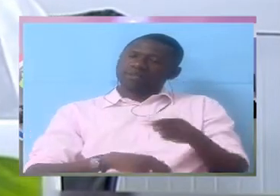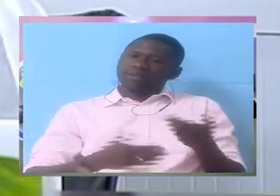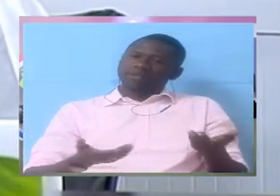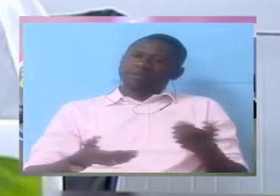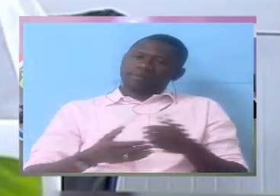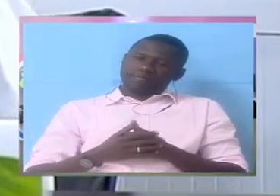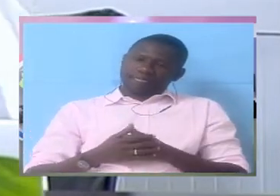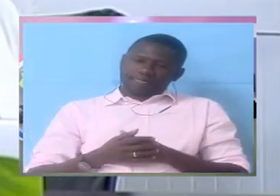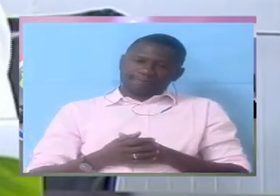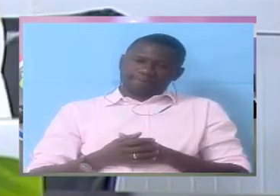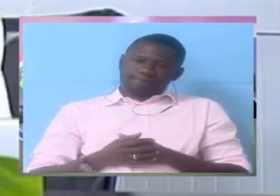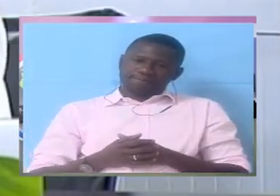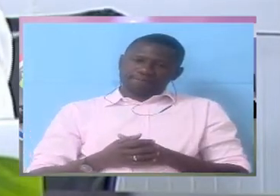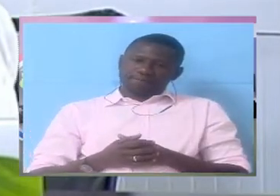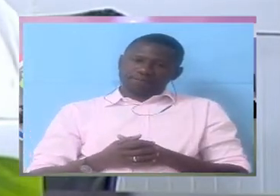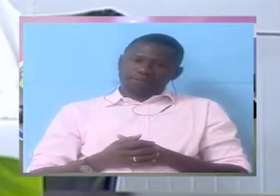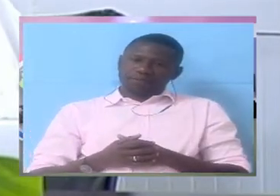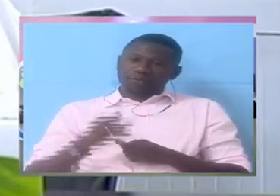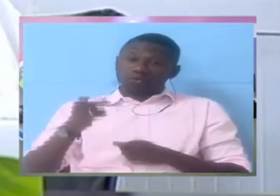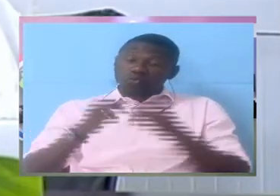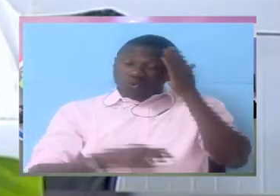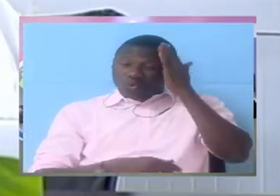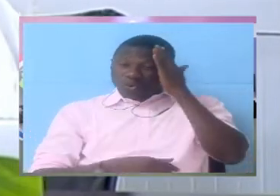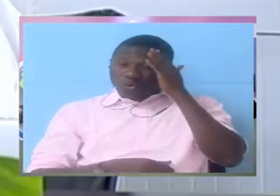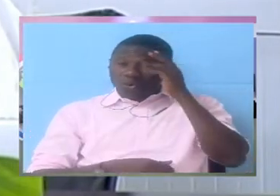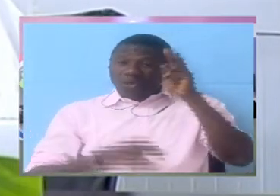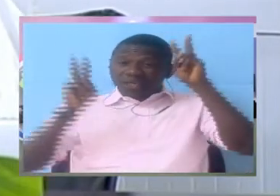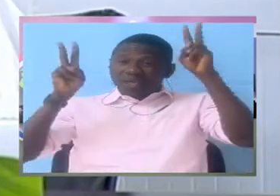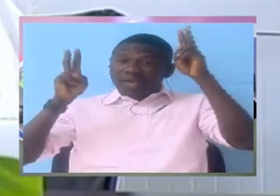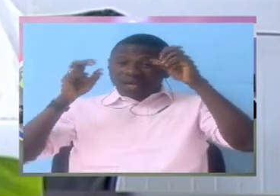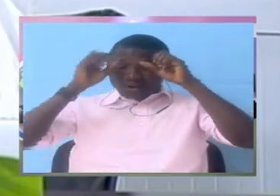Drammeh regime... That Drammeh man sakunda.